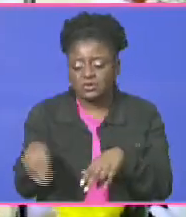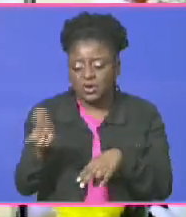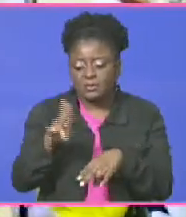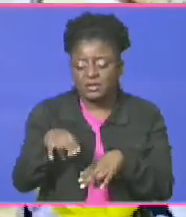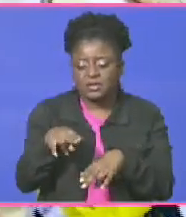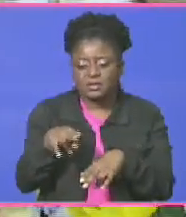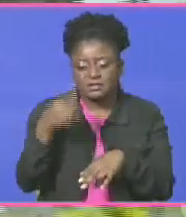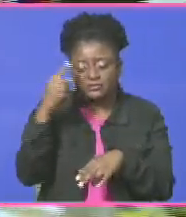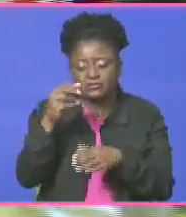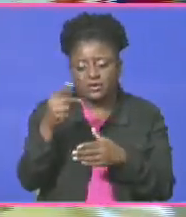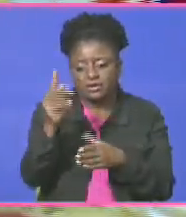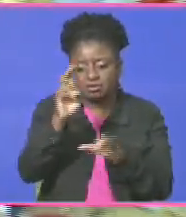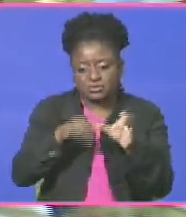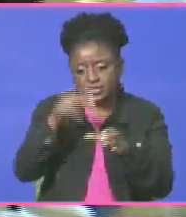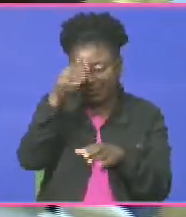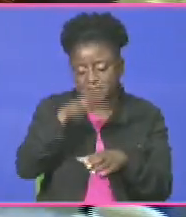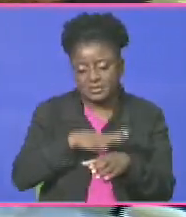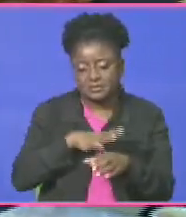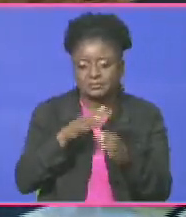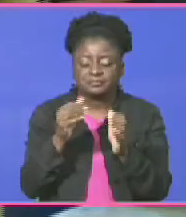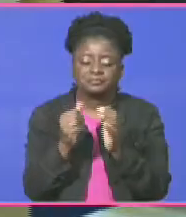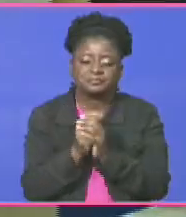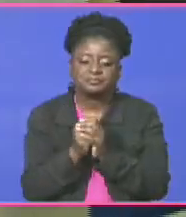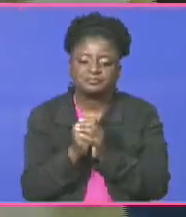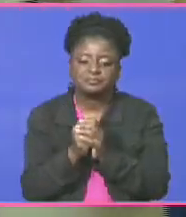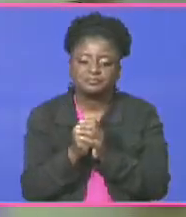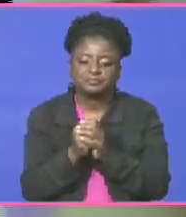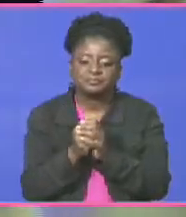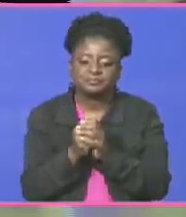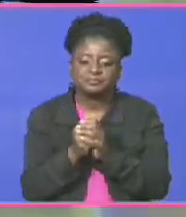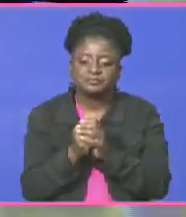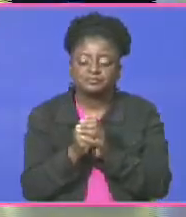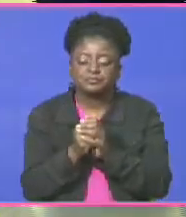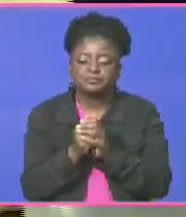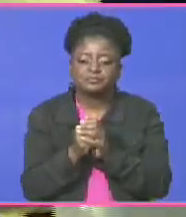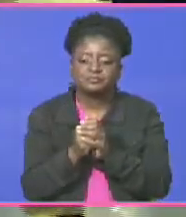for the chairman's position. Cleopatra Murphy, ZNS Network News.